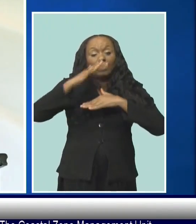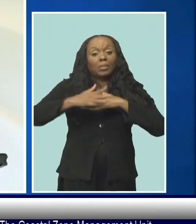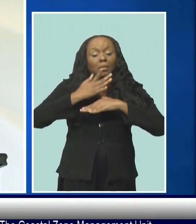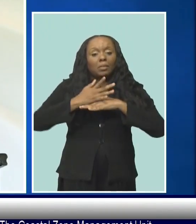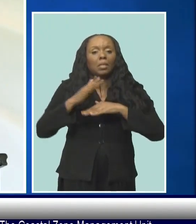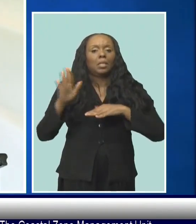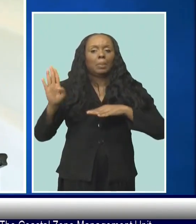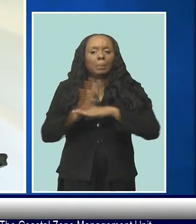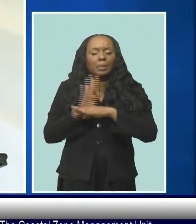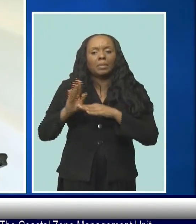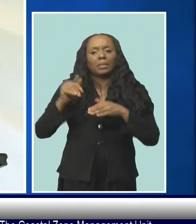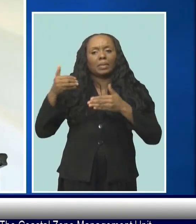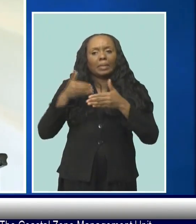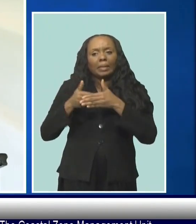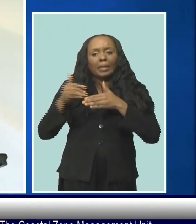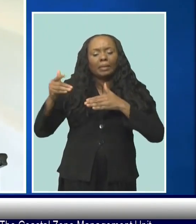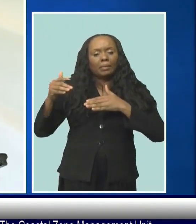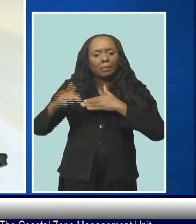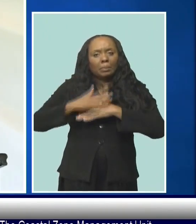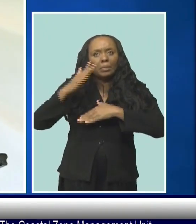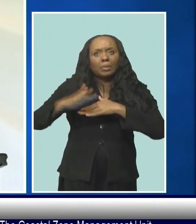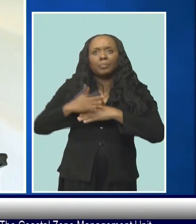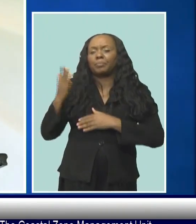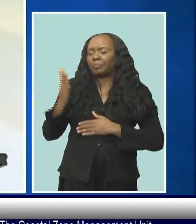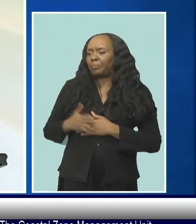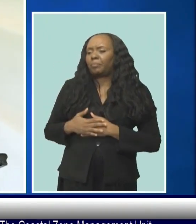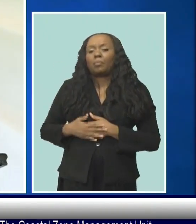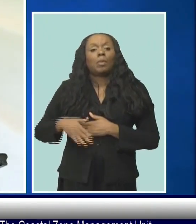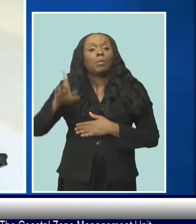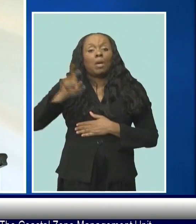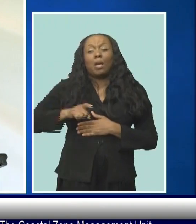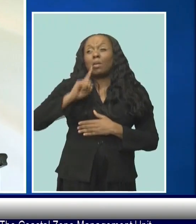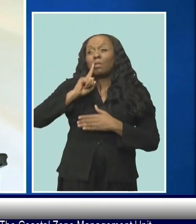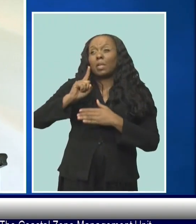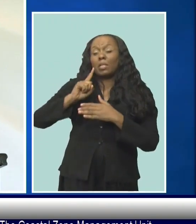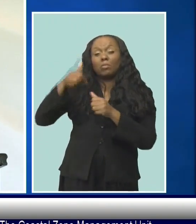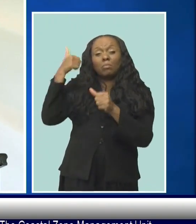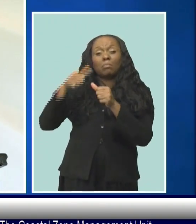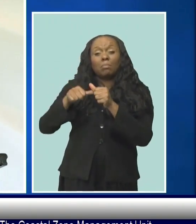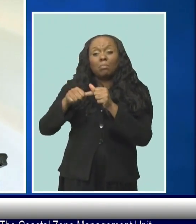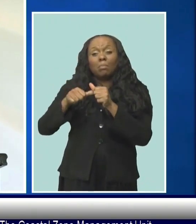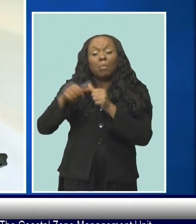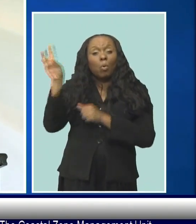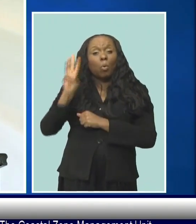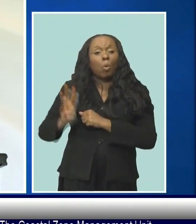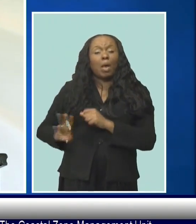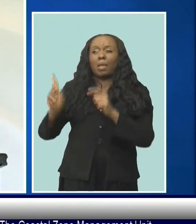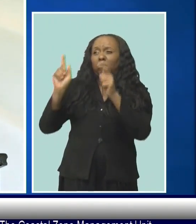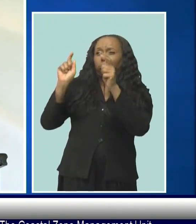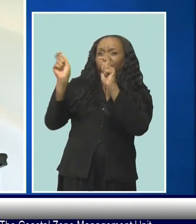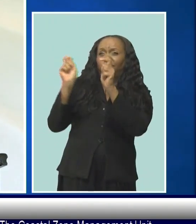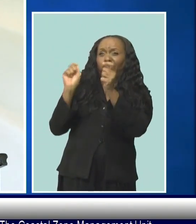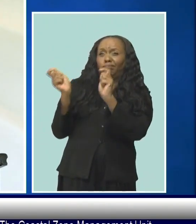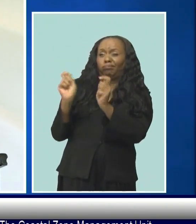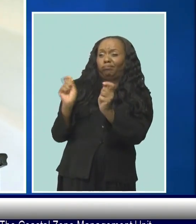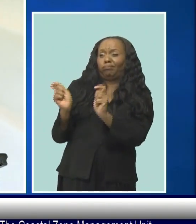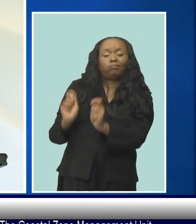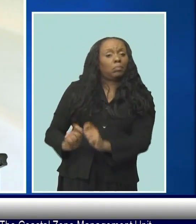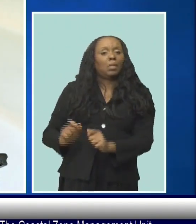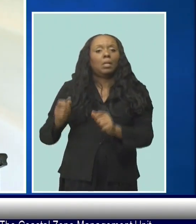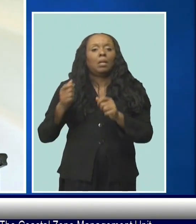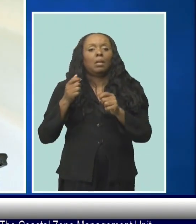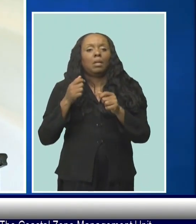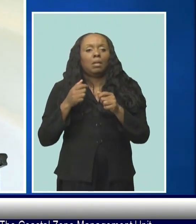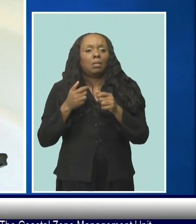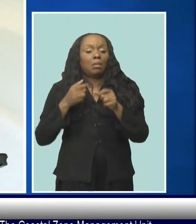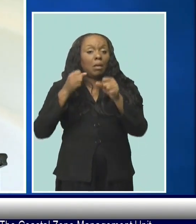consideration to changing weather patterns, and Brian's going to get into that. And we have to be aware on an annual basis